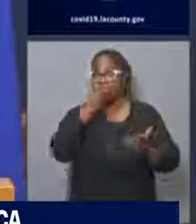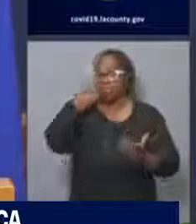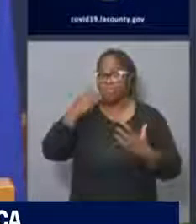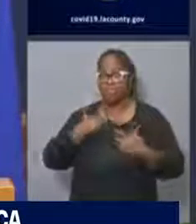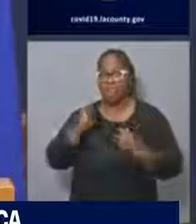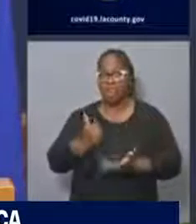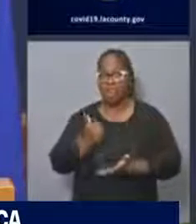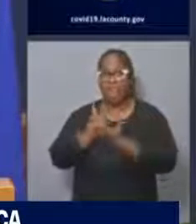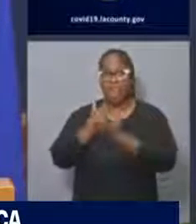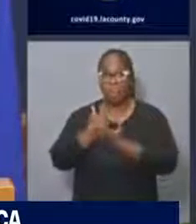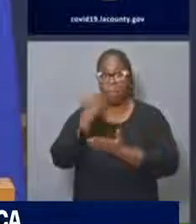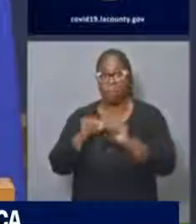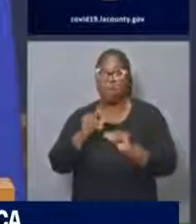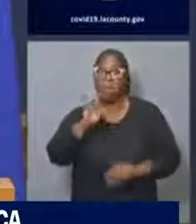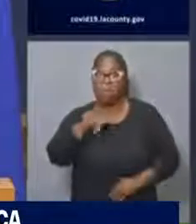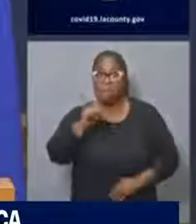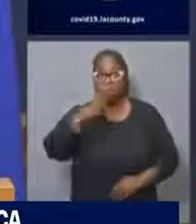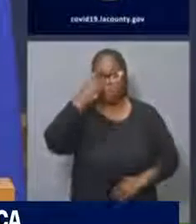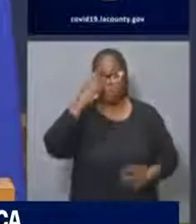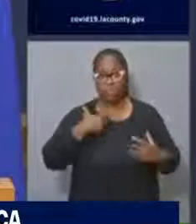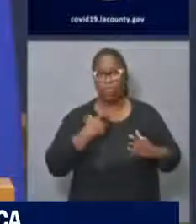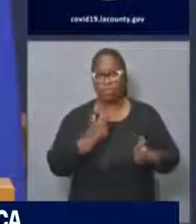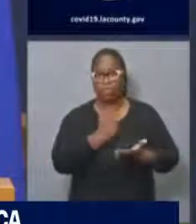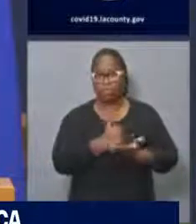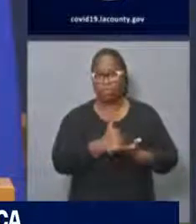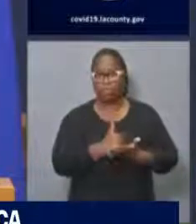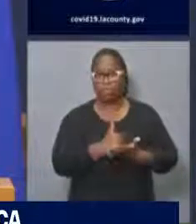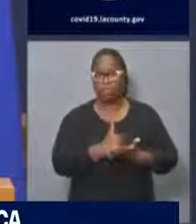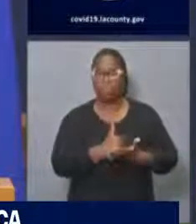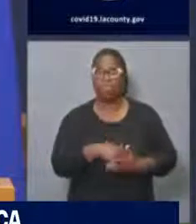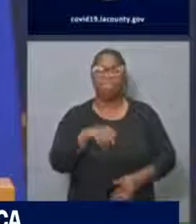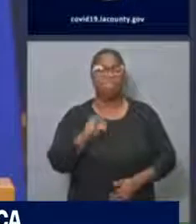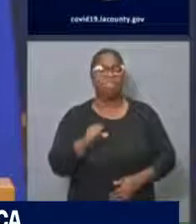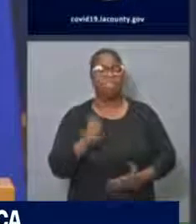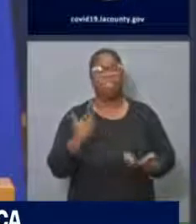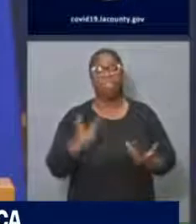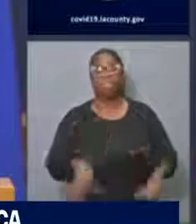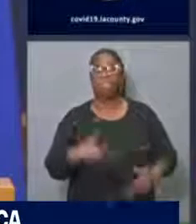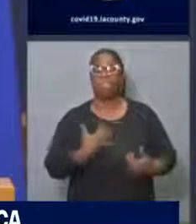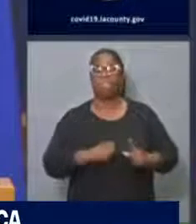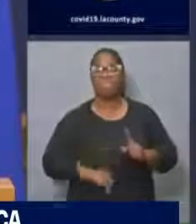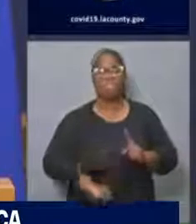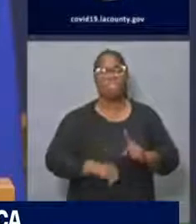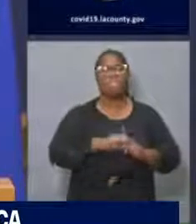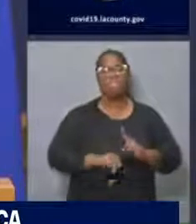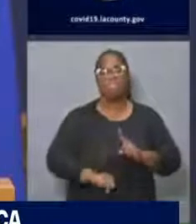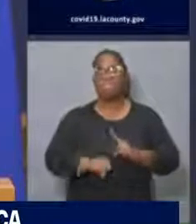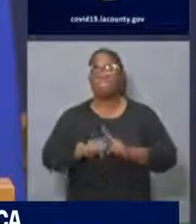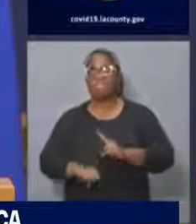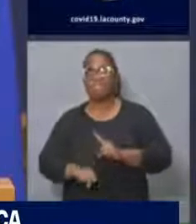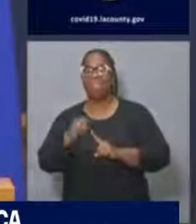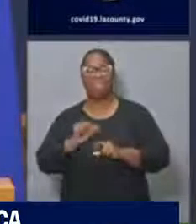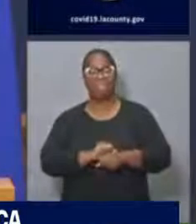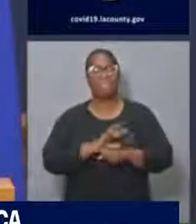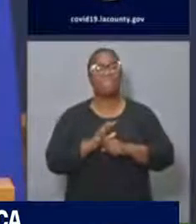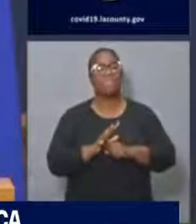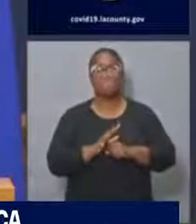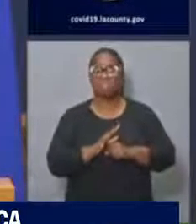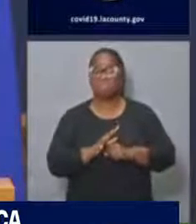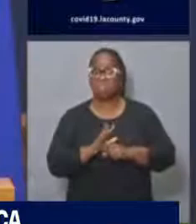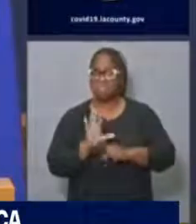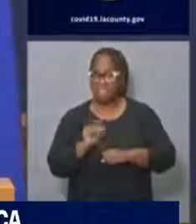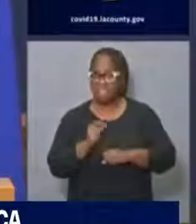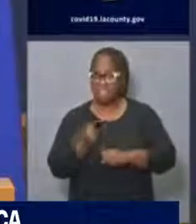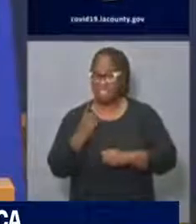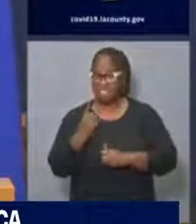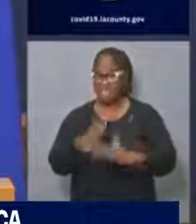assistance. Unfortunately, while we're all impacted in innumerable ways by COVID-19, the impact on some